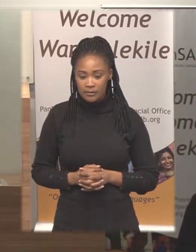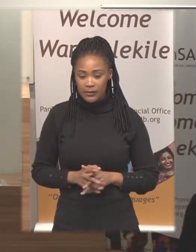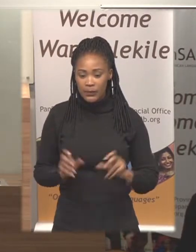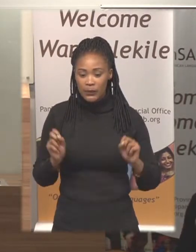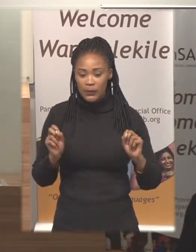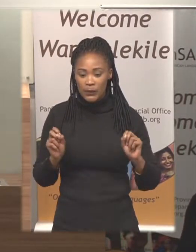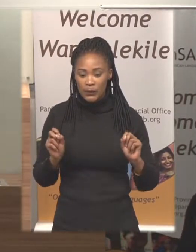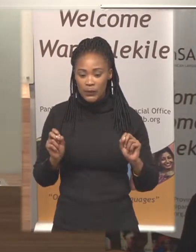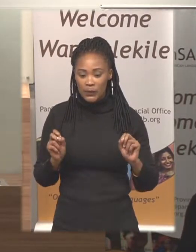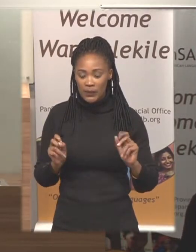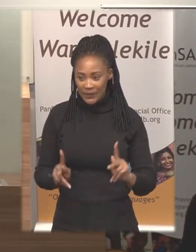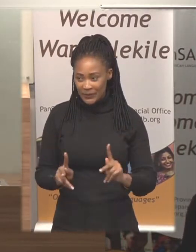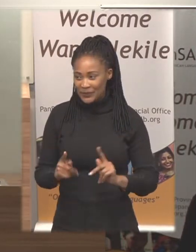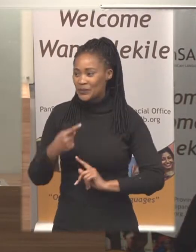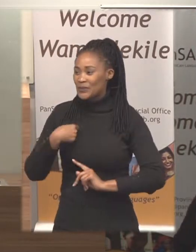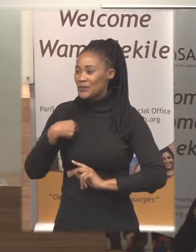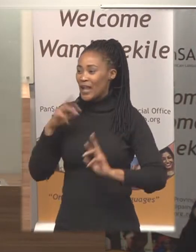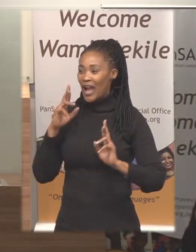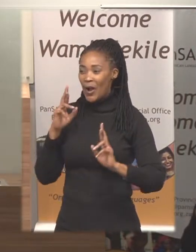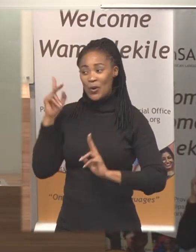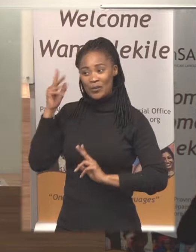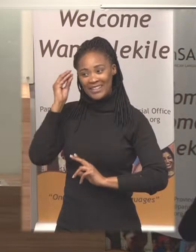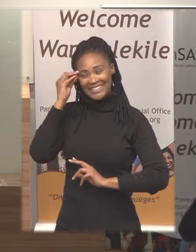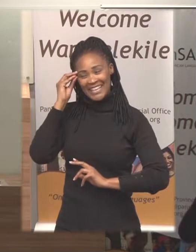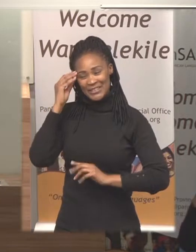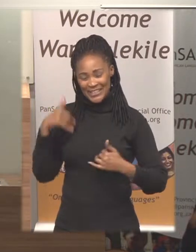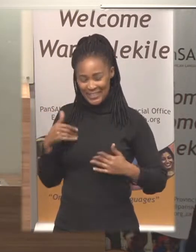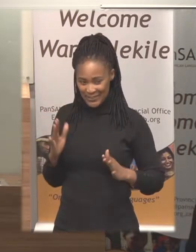Okay, I hope that's a more interesting start